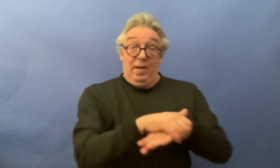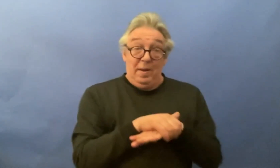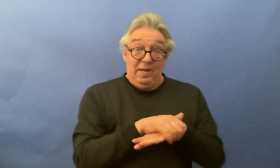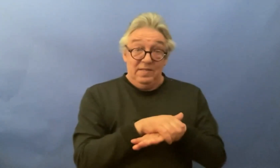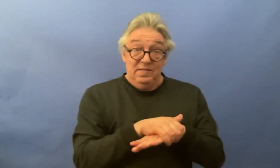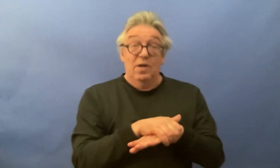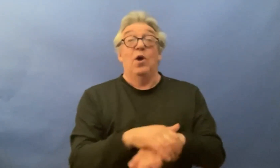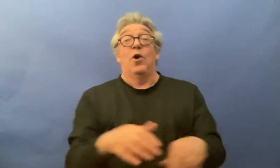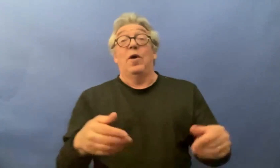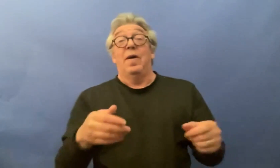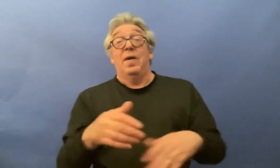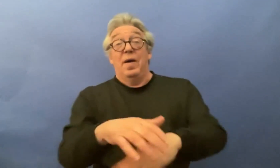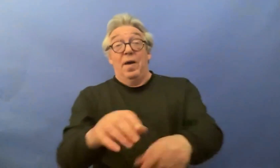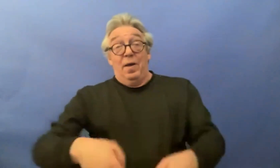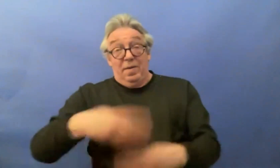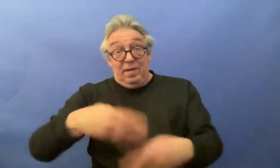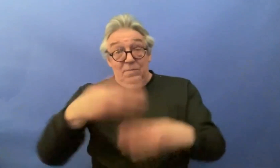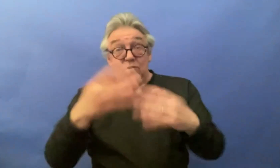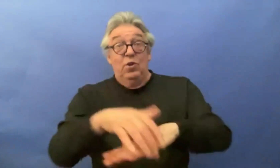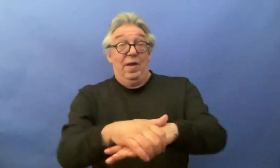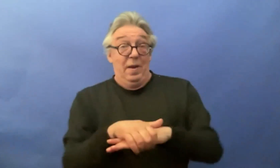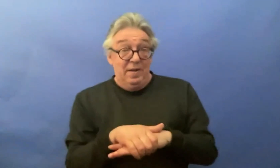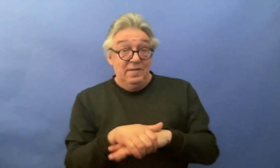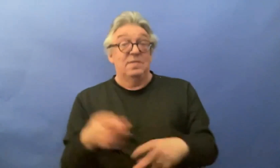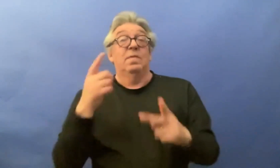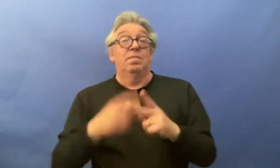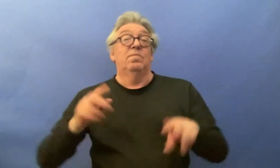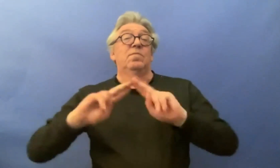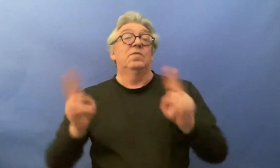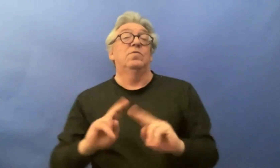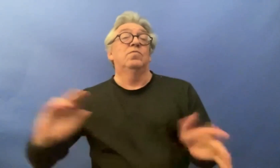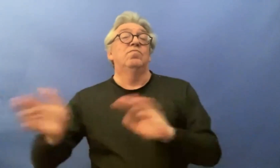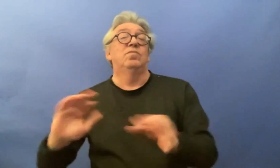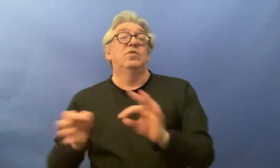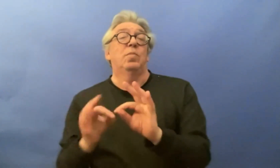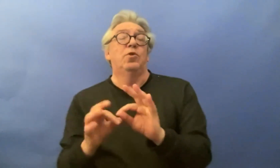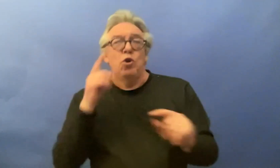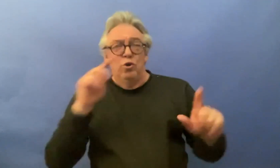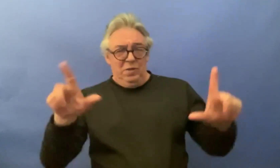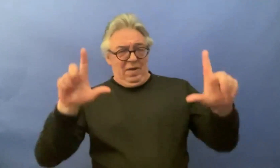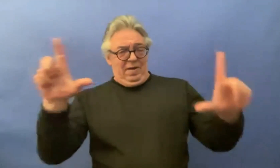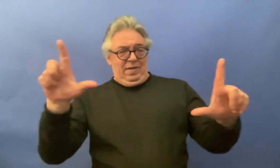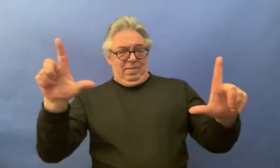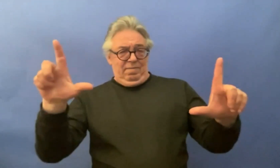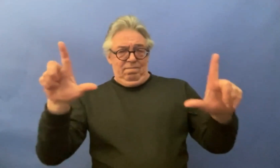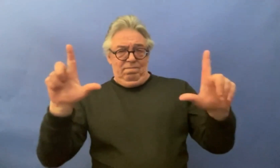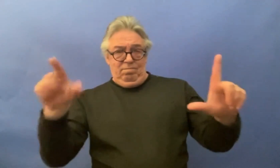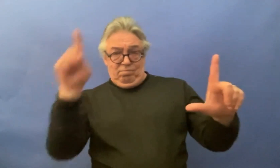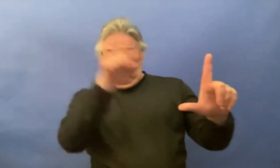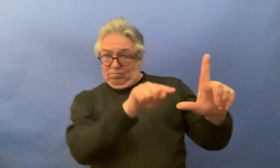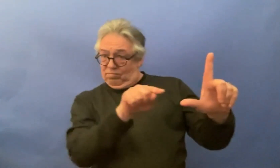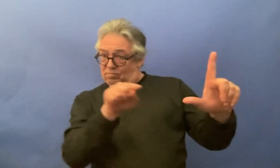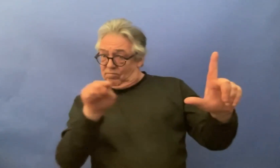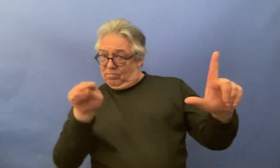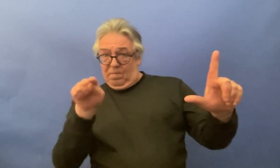English. A CC button on the bottom of your screen in the meeting controls toolbar